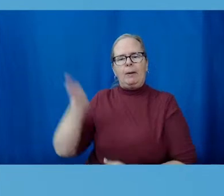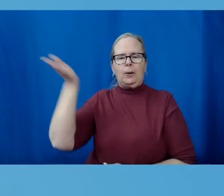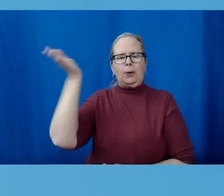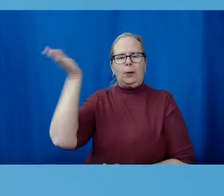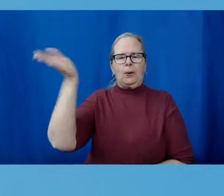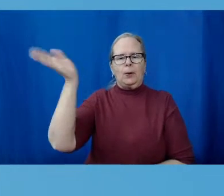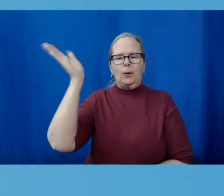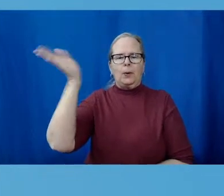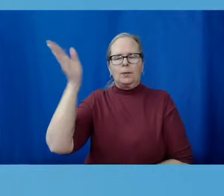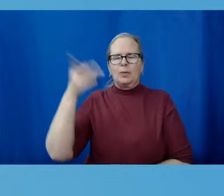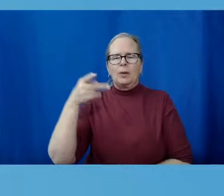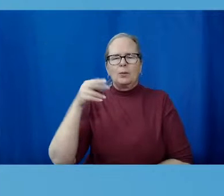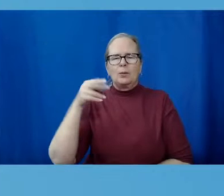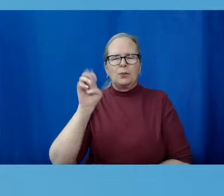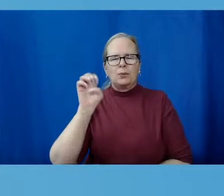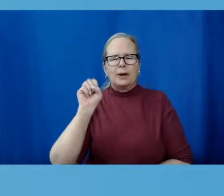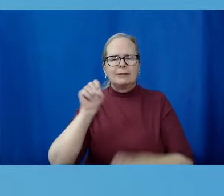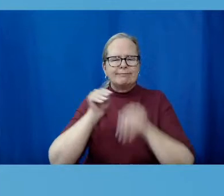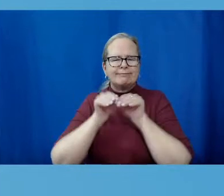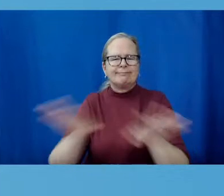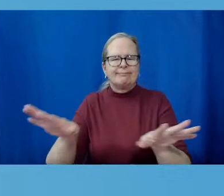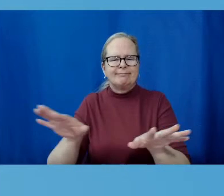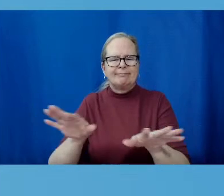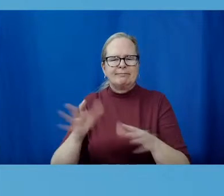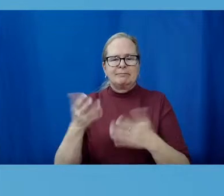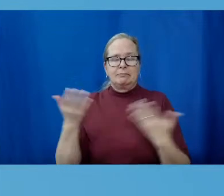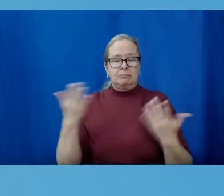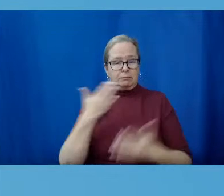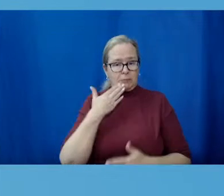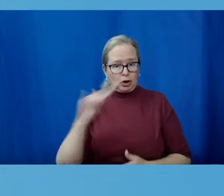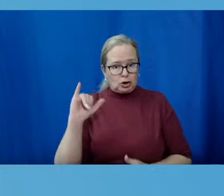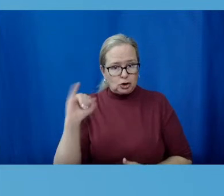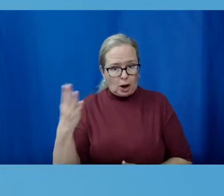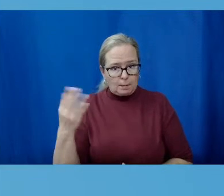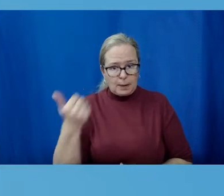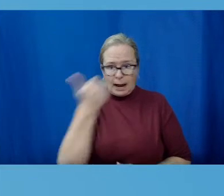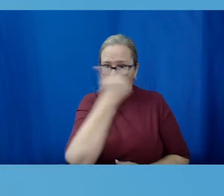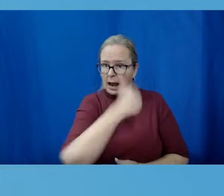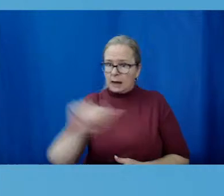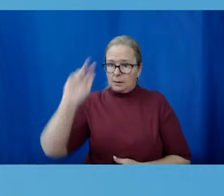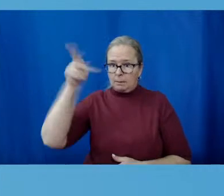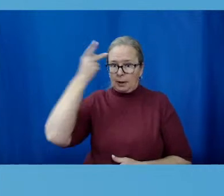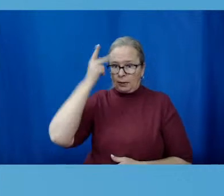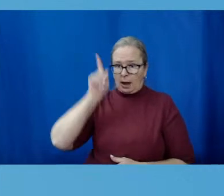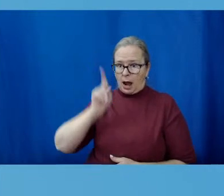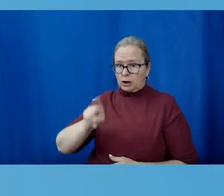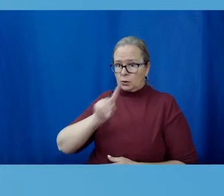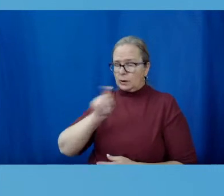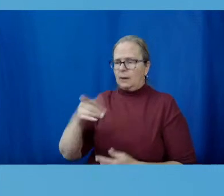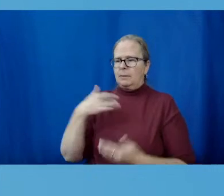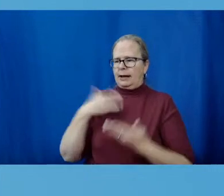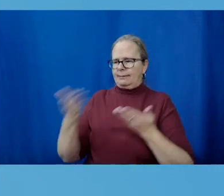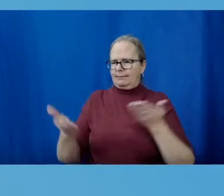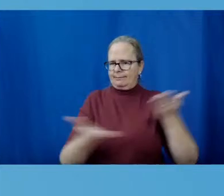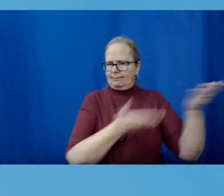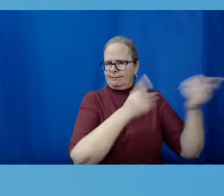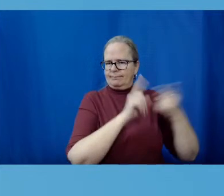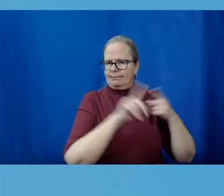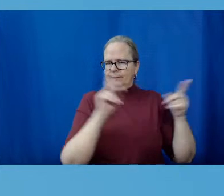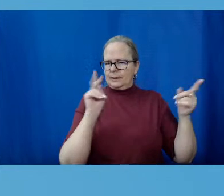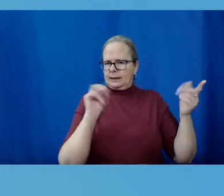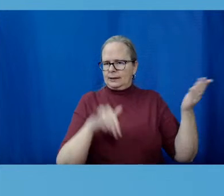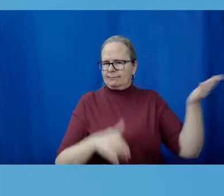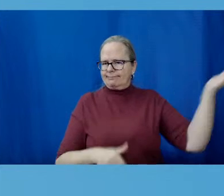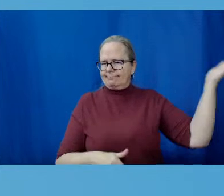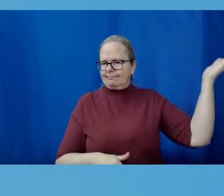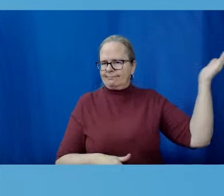any political question aimed at her. People are upset sometimes with how she's dodged those sorts of questions by saying, I don't